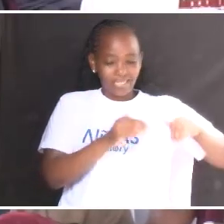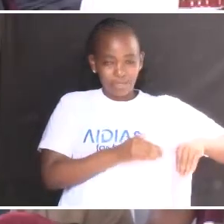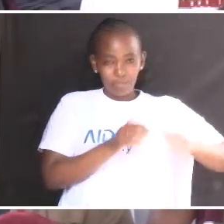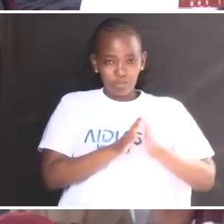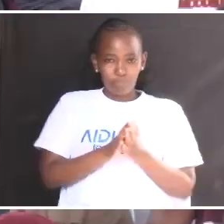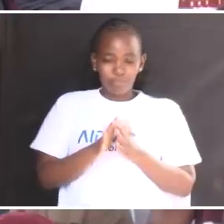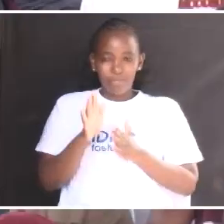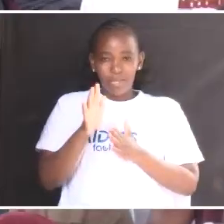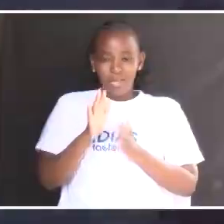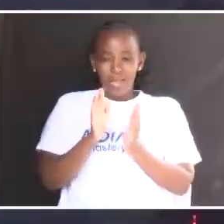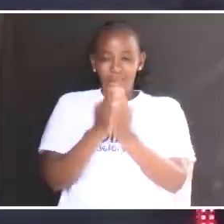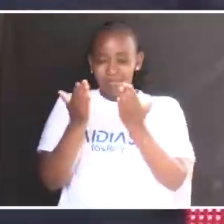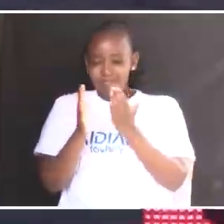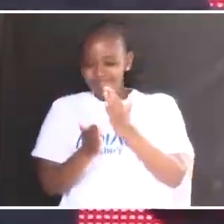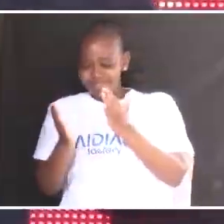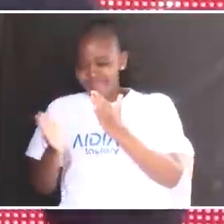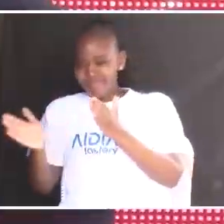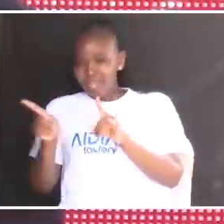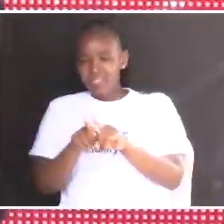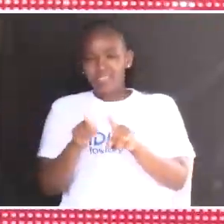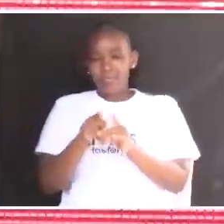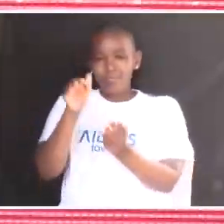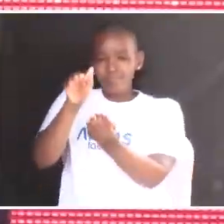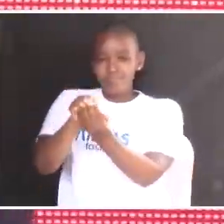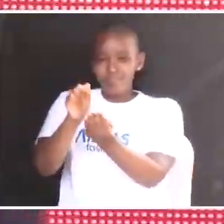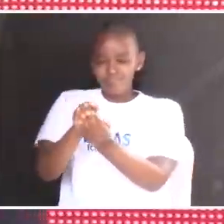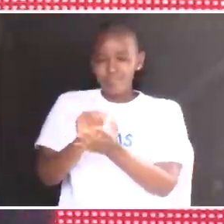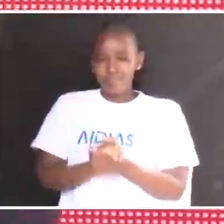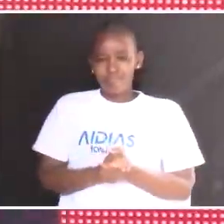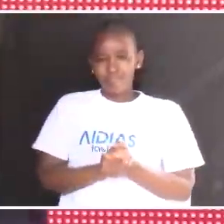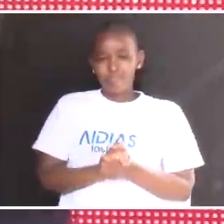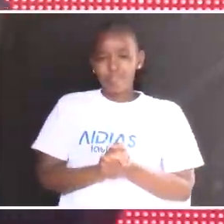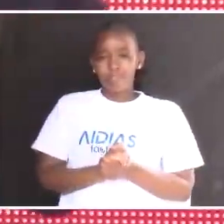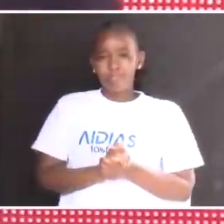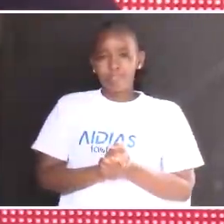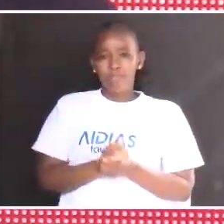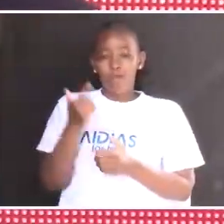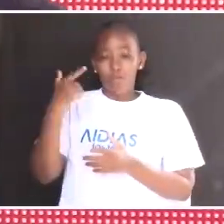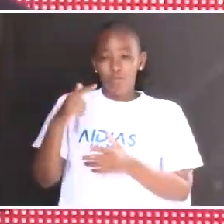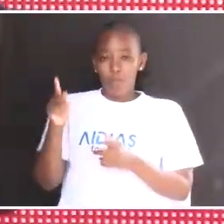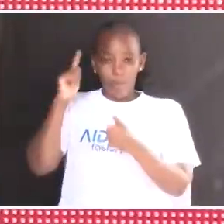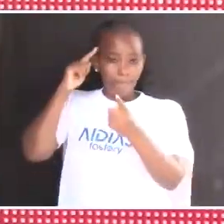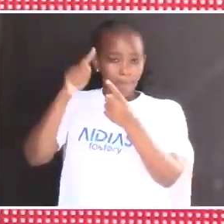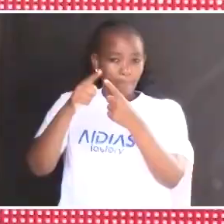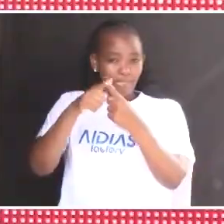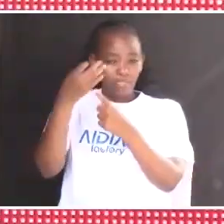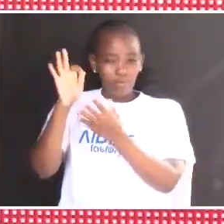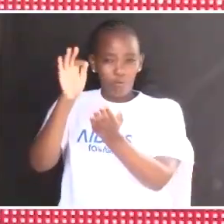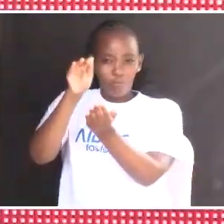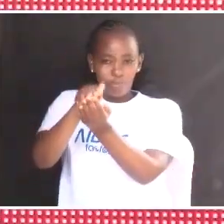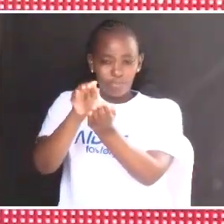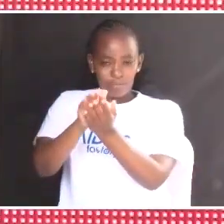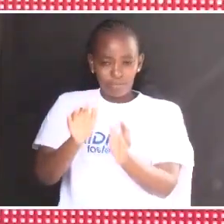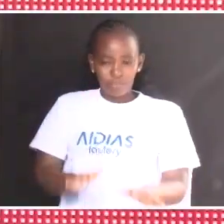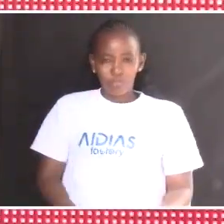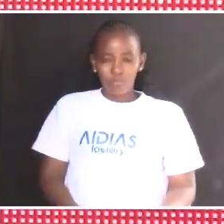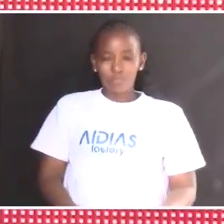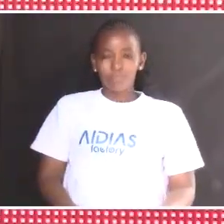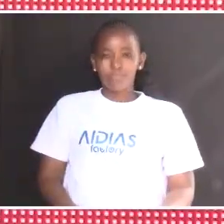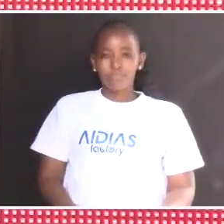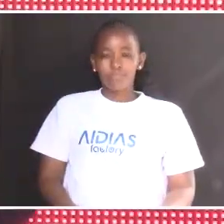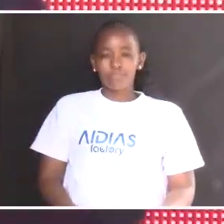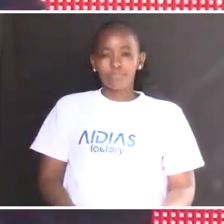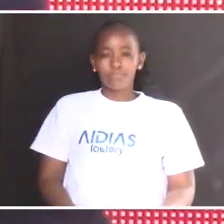Libraries and archives, where your work is being used by a library or an archive for purposes of preservation,